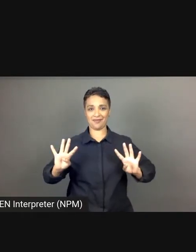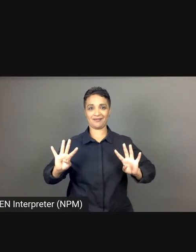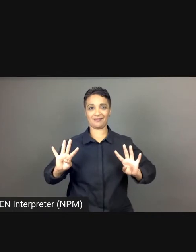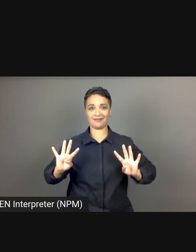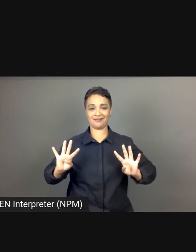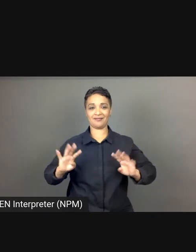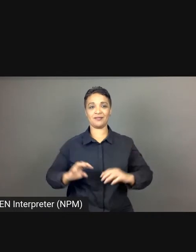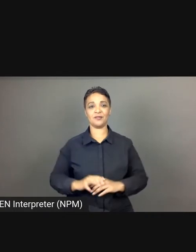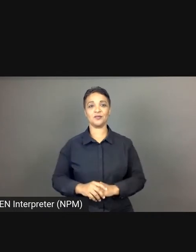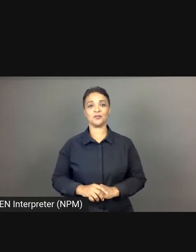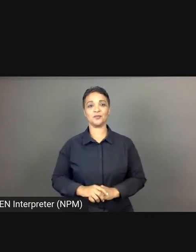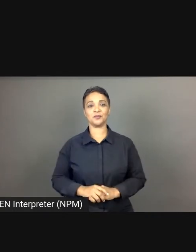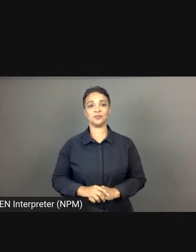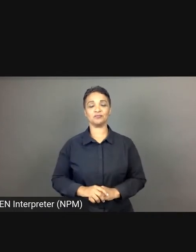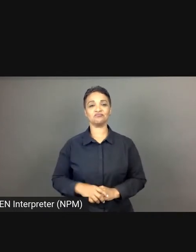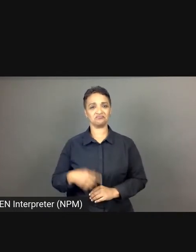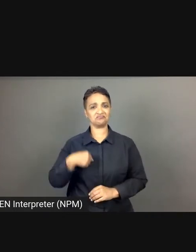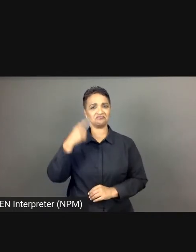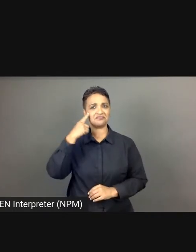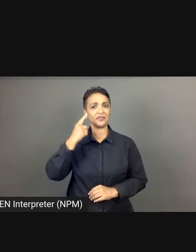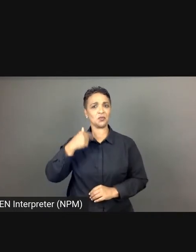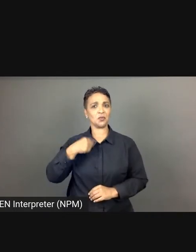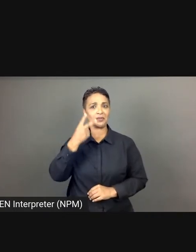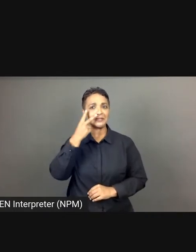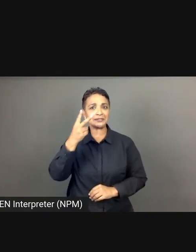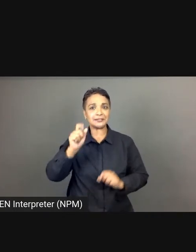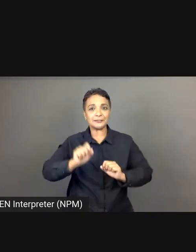arriving soon.